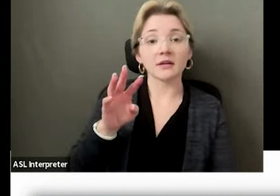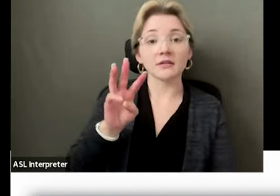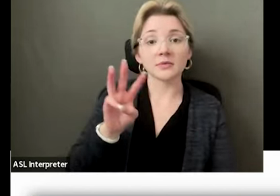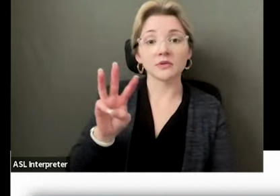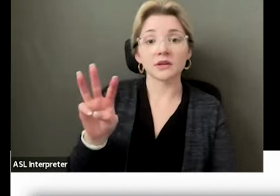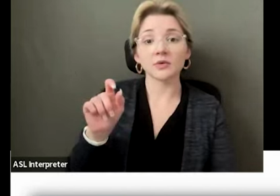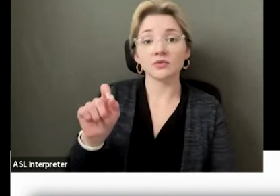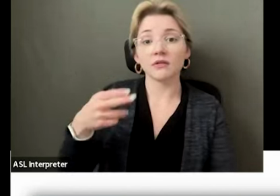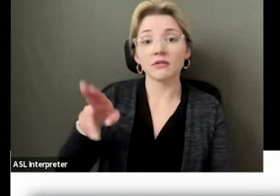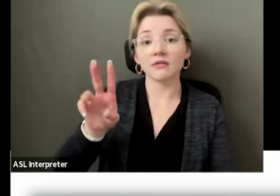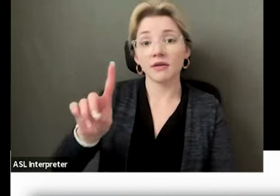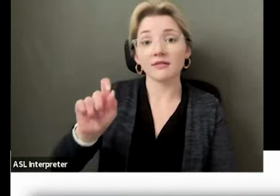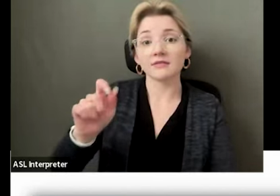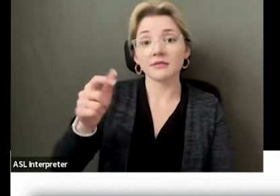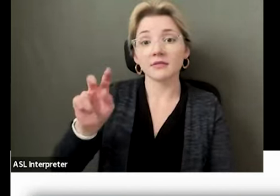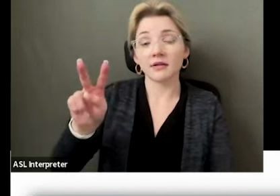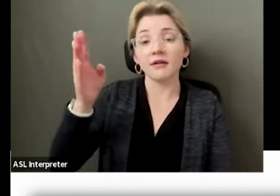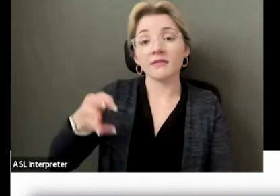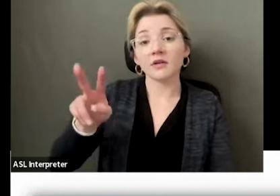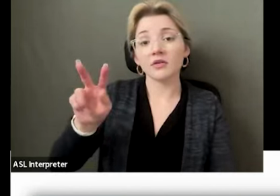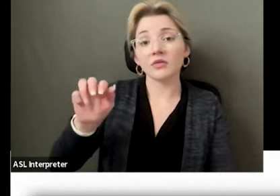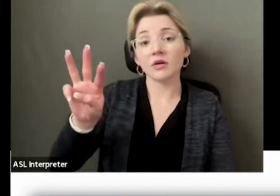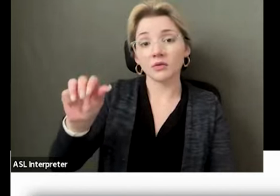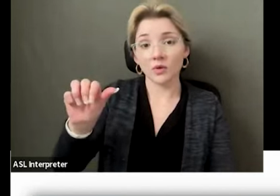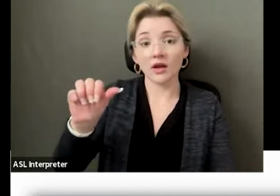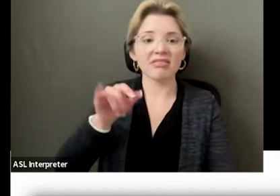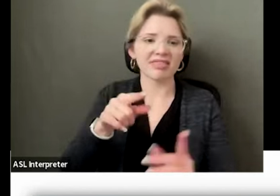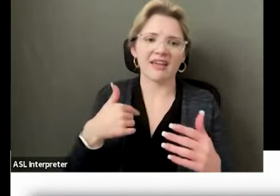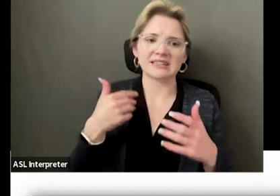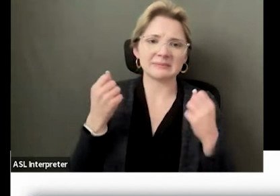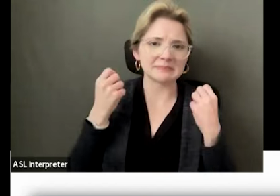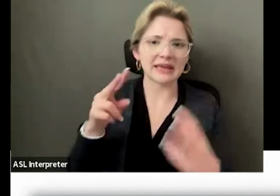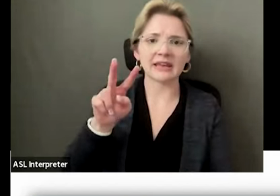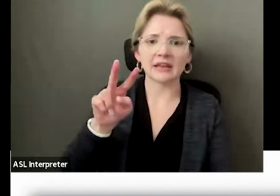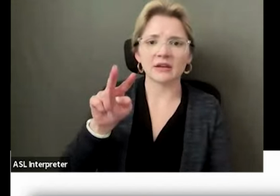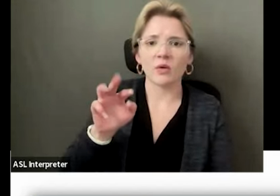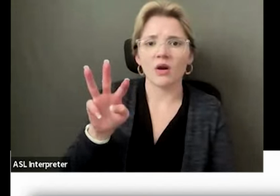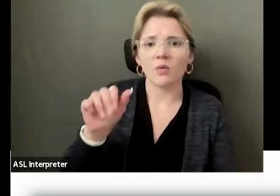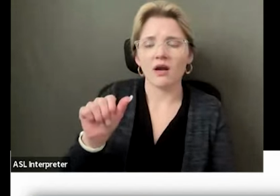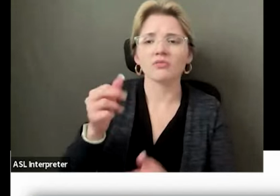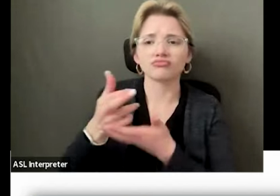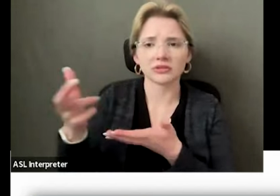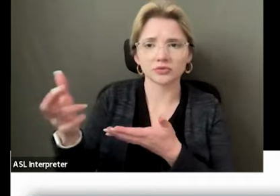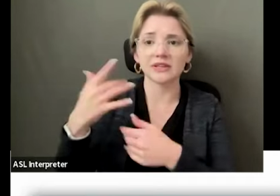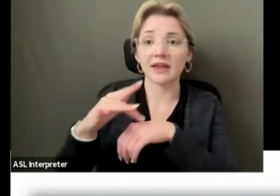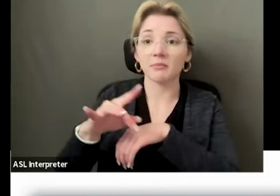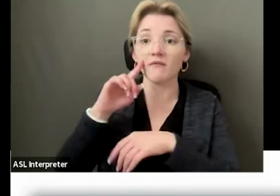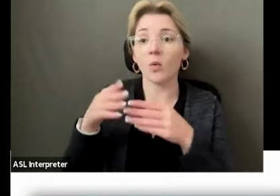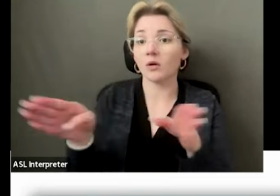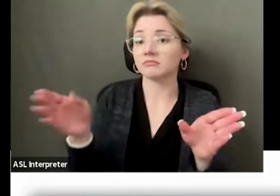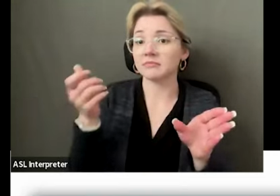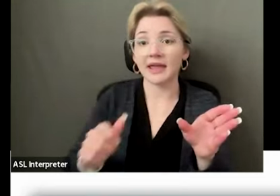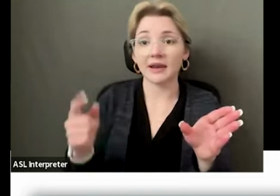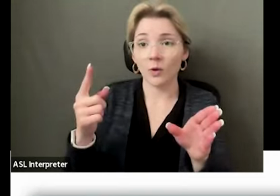hud.gov/VAWA. It's a pretty expansive clearinghouse on VAWA resources available to the public. It was crafted kind of